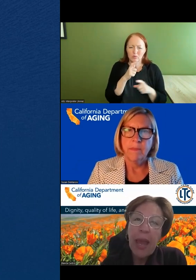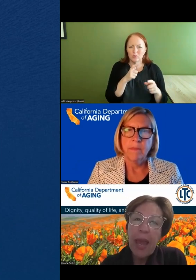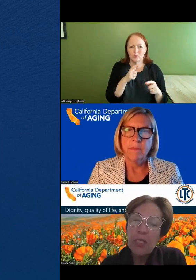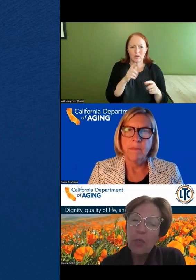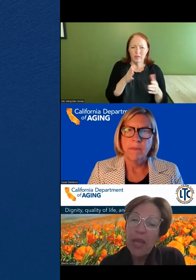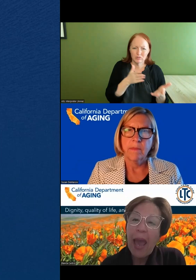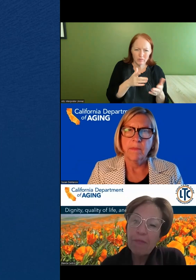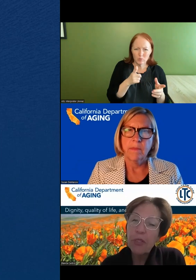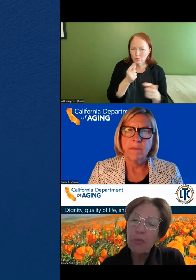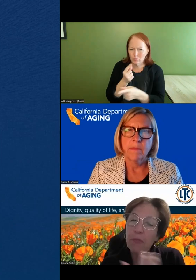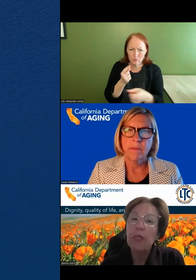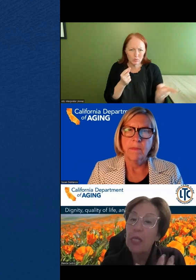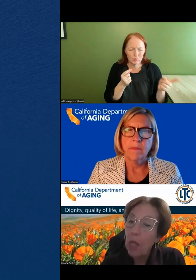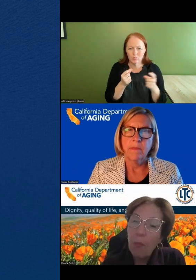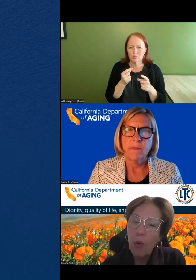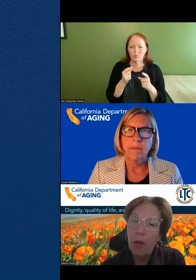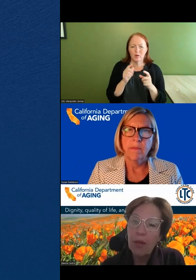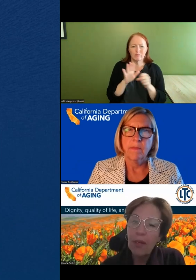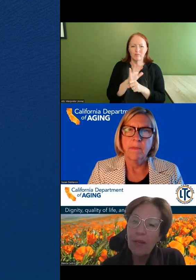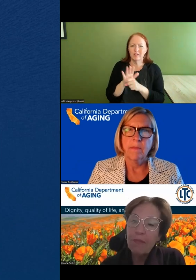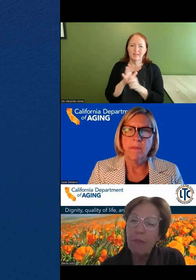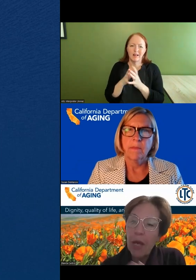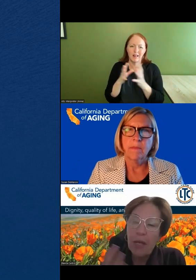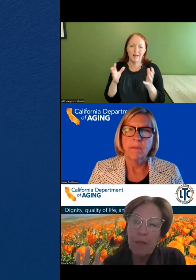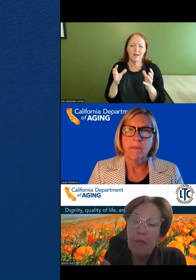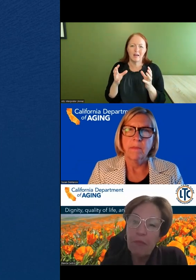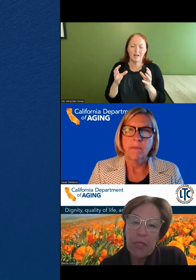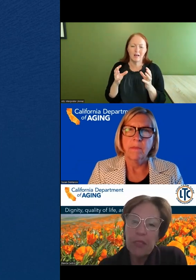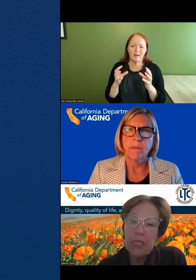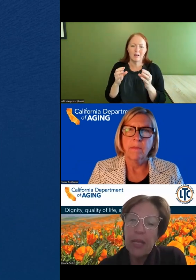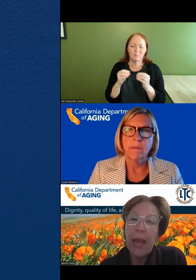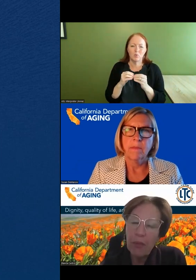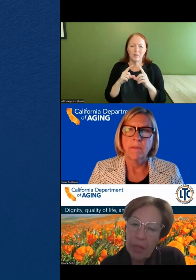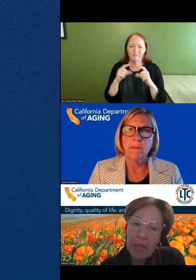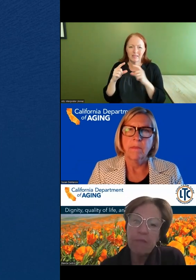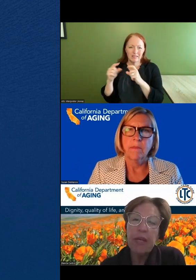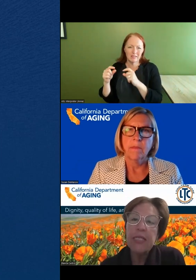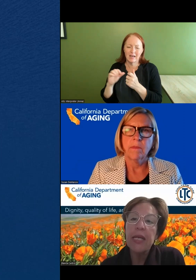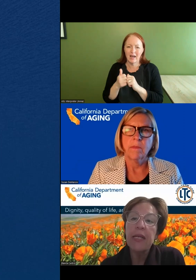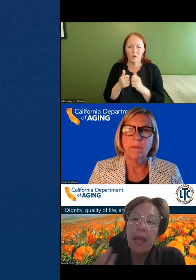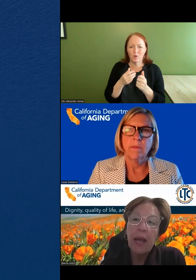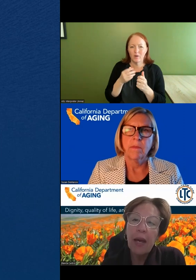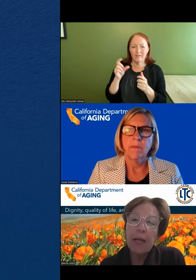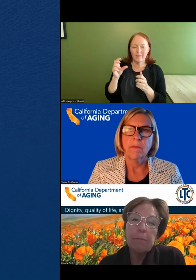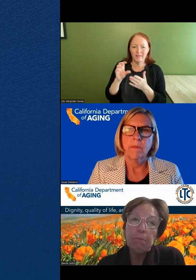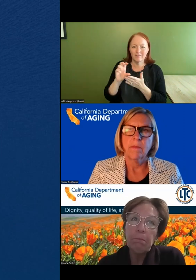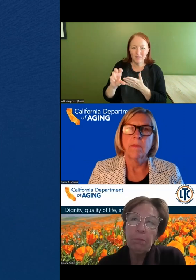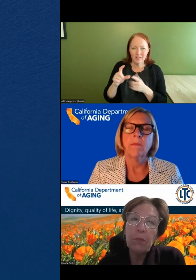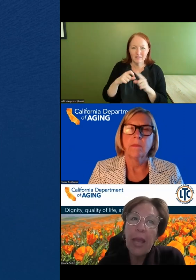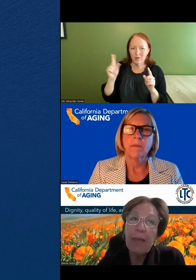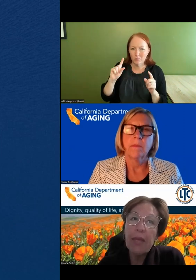serving. And so we have to fill a lot more of the fields, like how are they being funded,